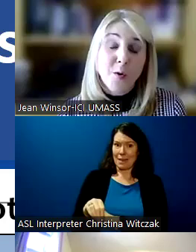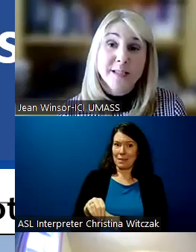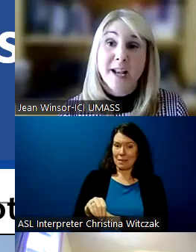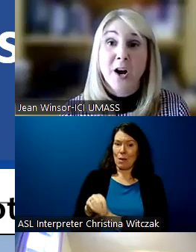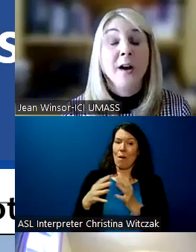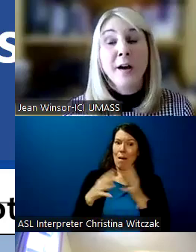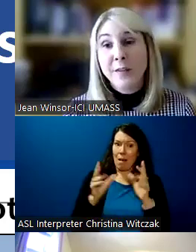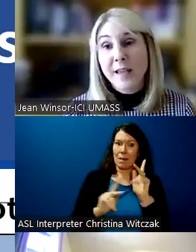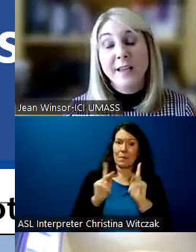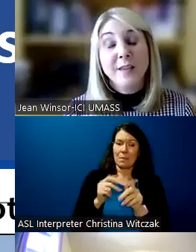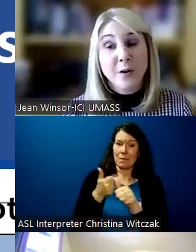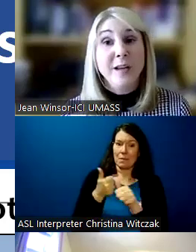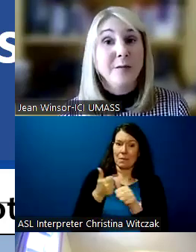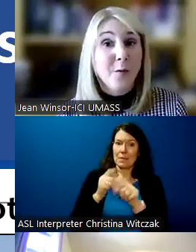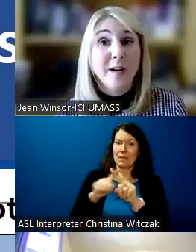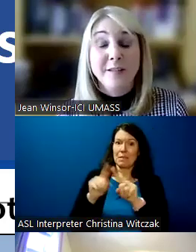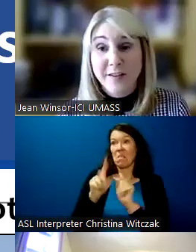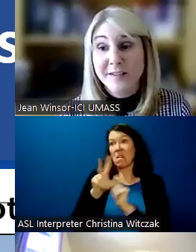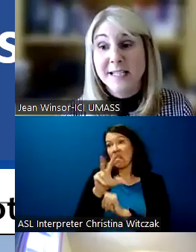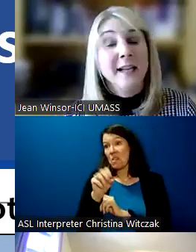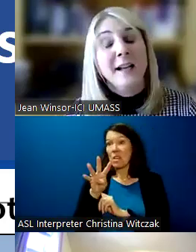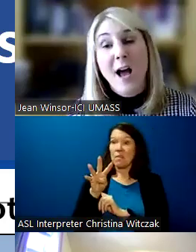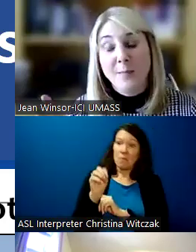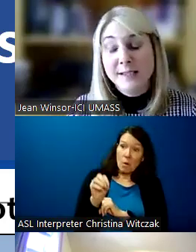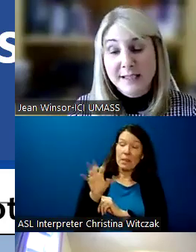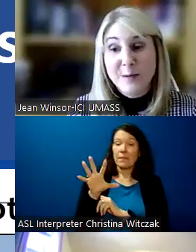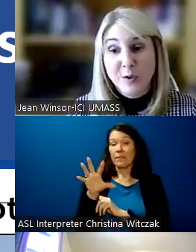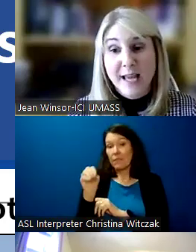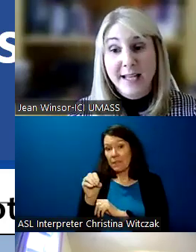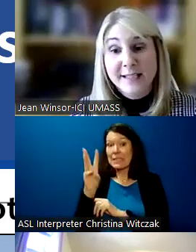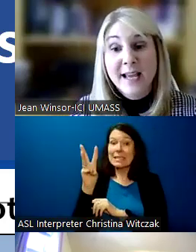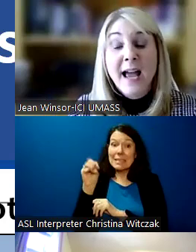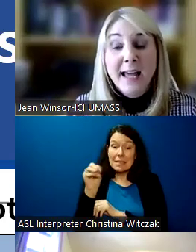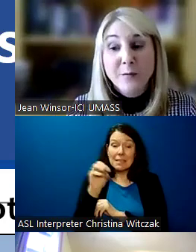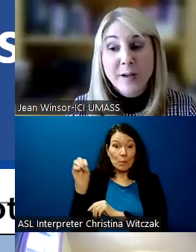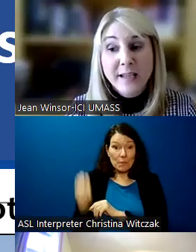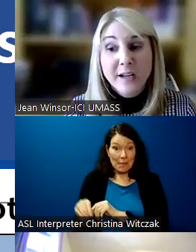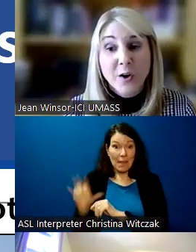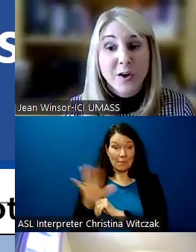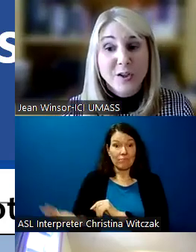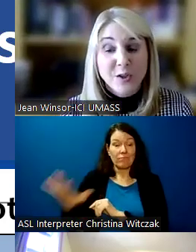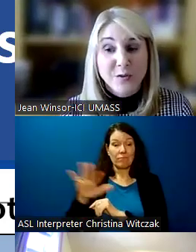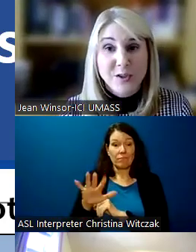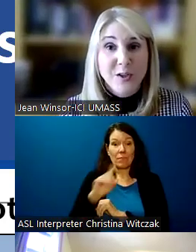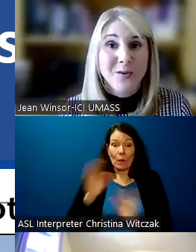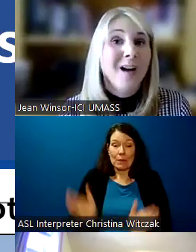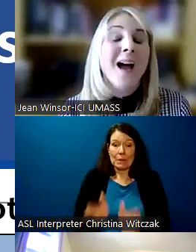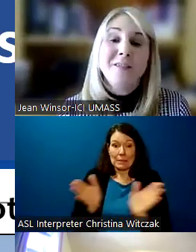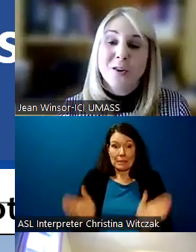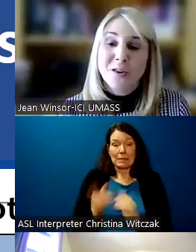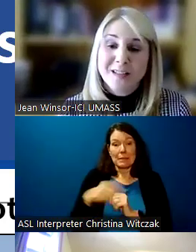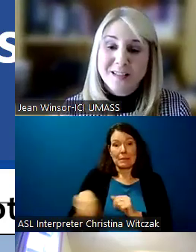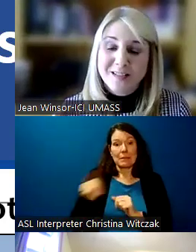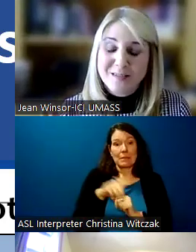of folks that are in the 30, 40, 50, 60%. And I really encourage you to,